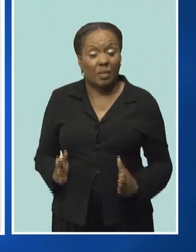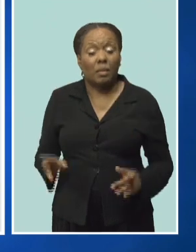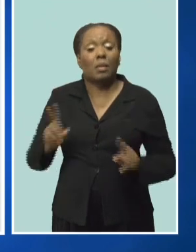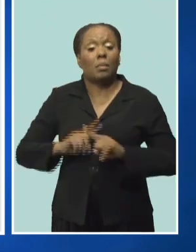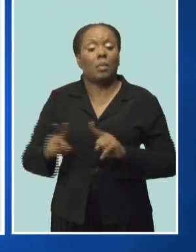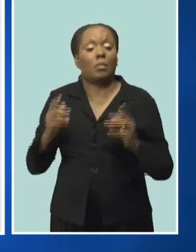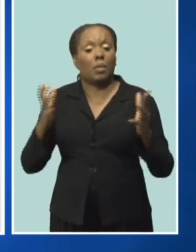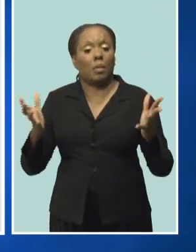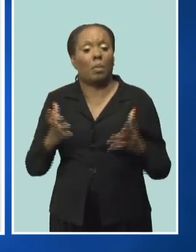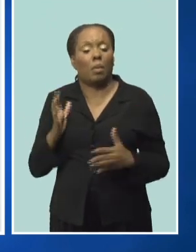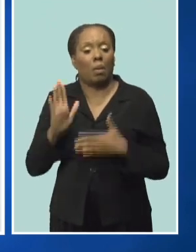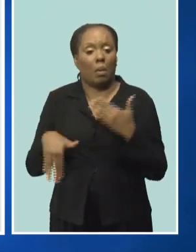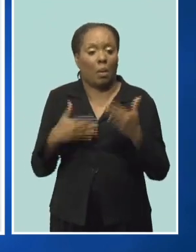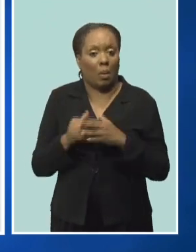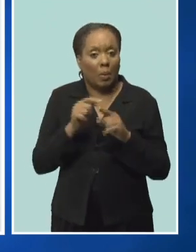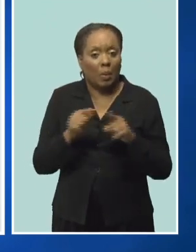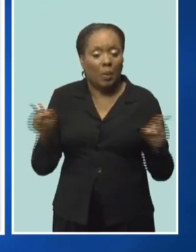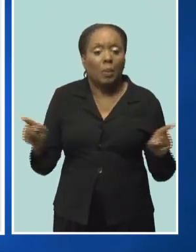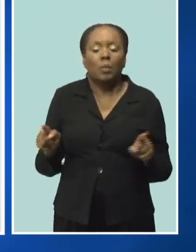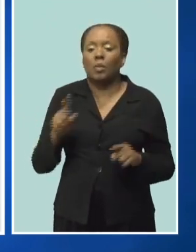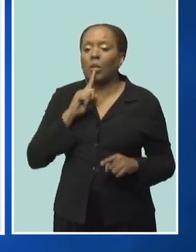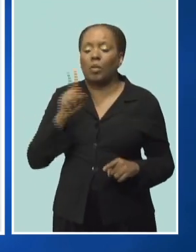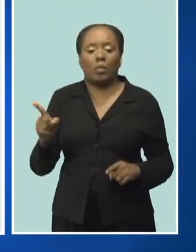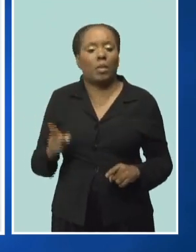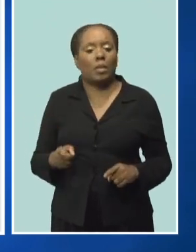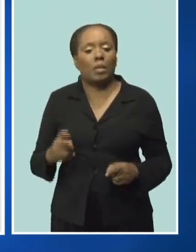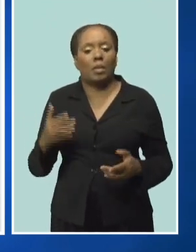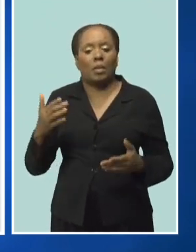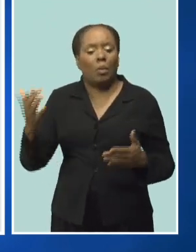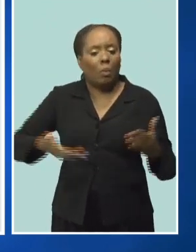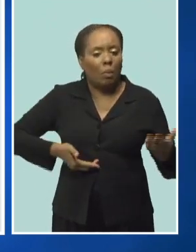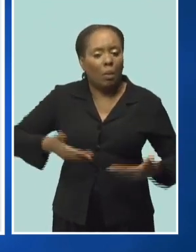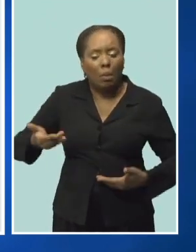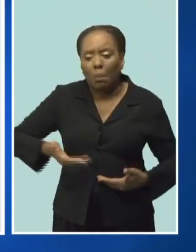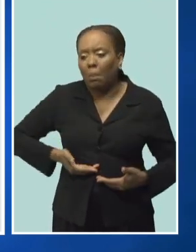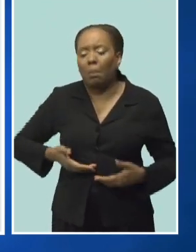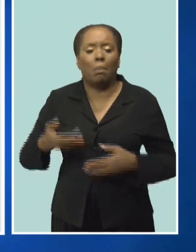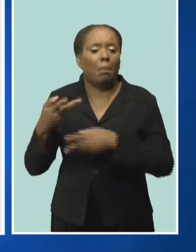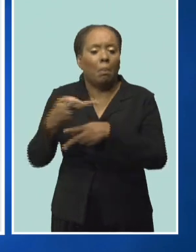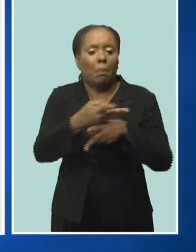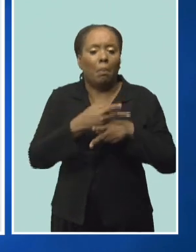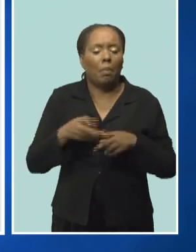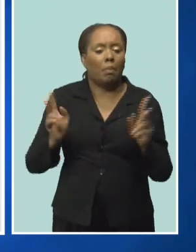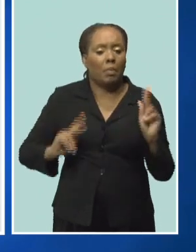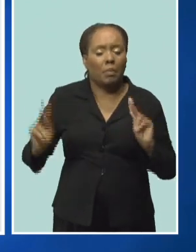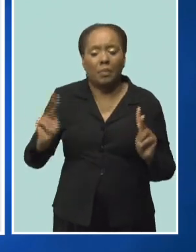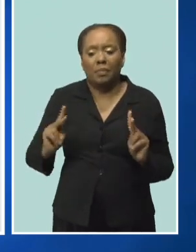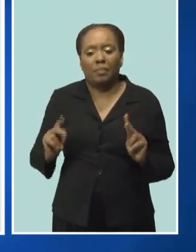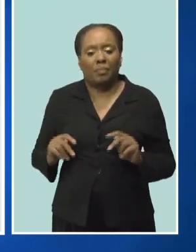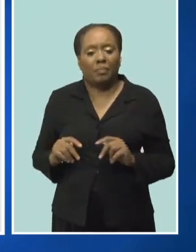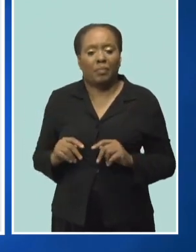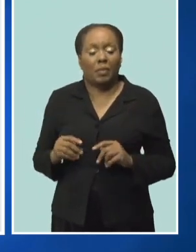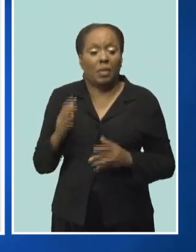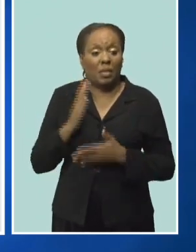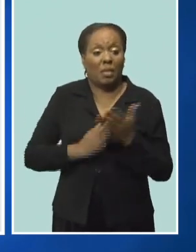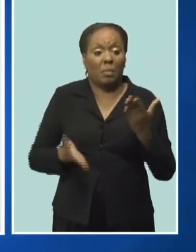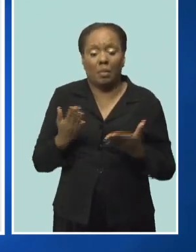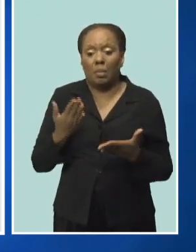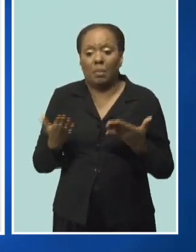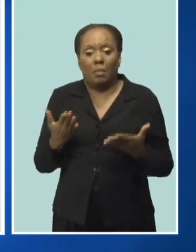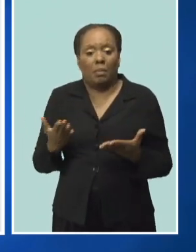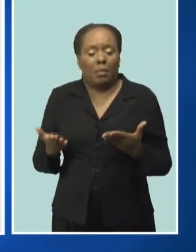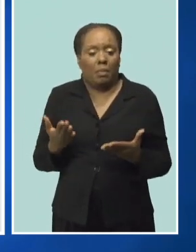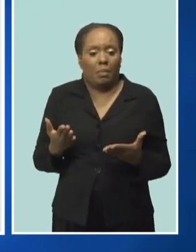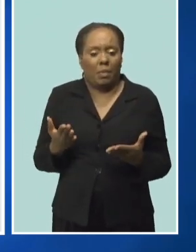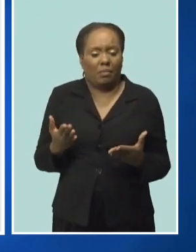want each Bajan to be that best host that they can be and to take care of persons, particularly those who may be anxious about what a